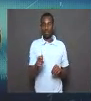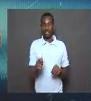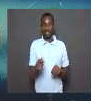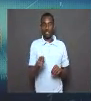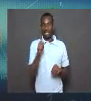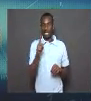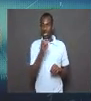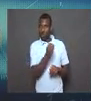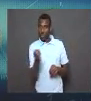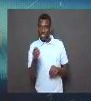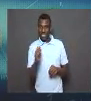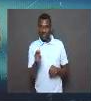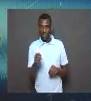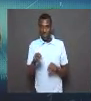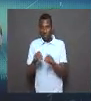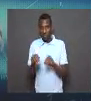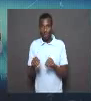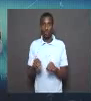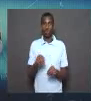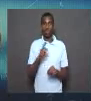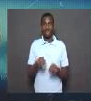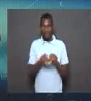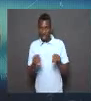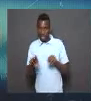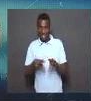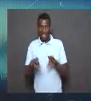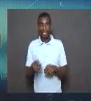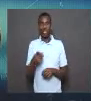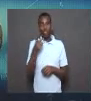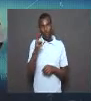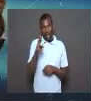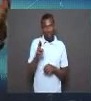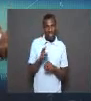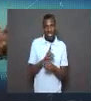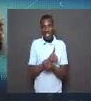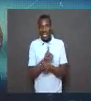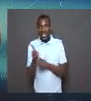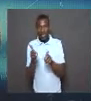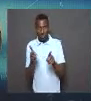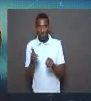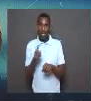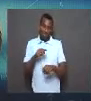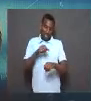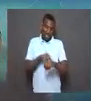an object's movement or the duration of its travel.